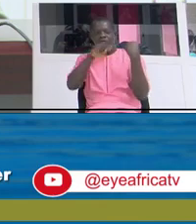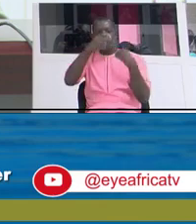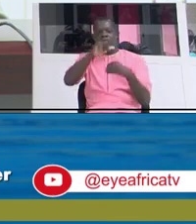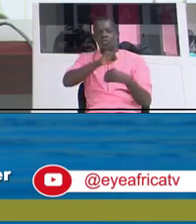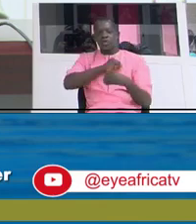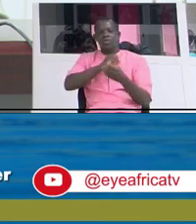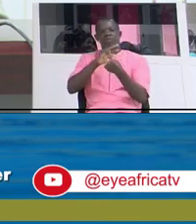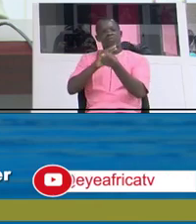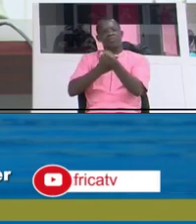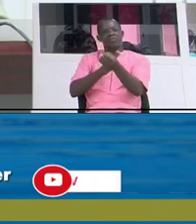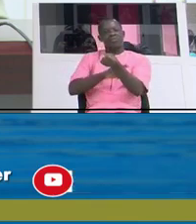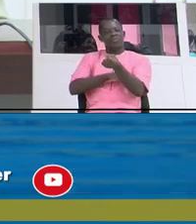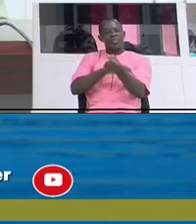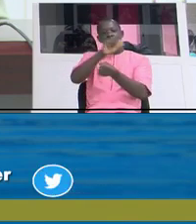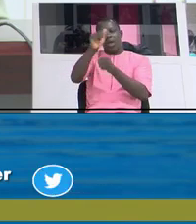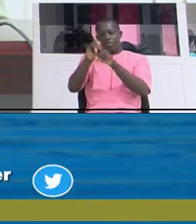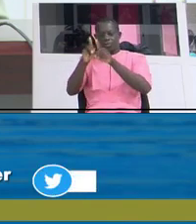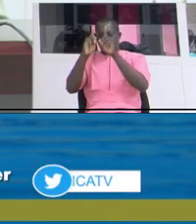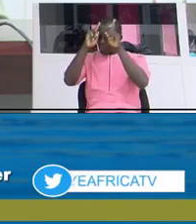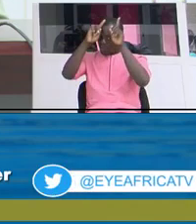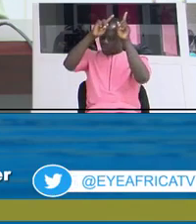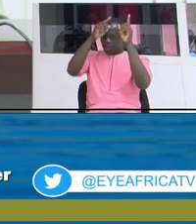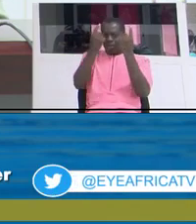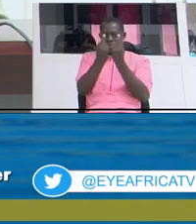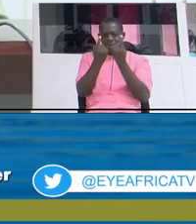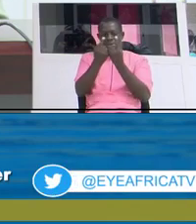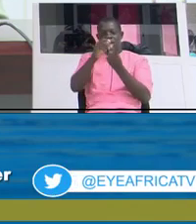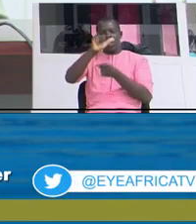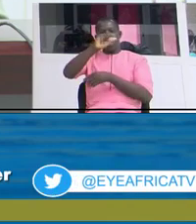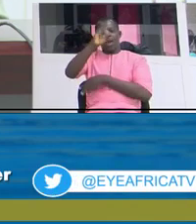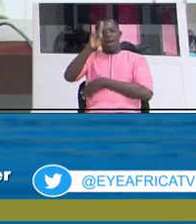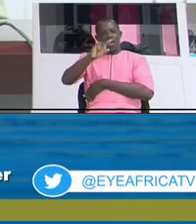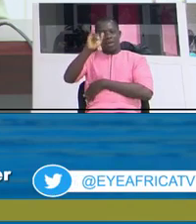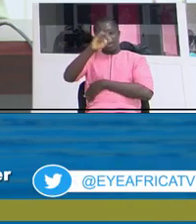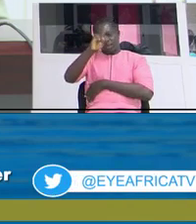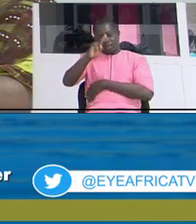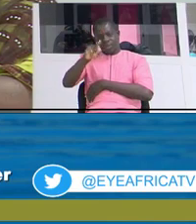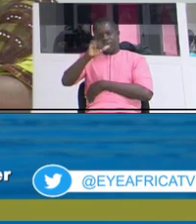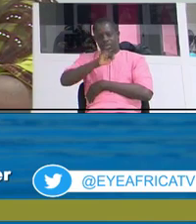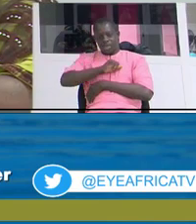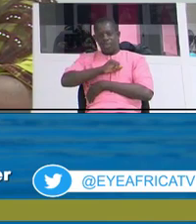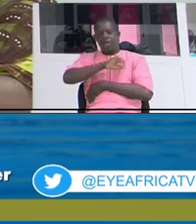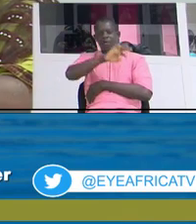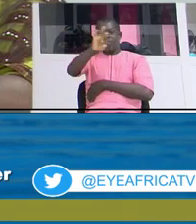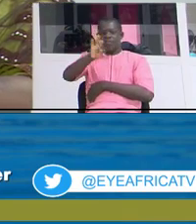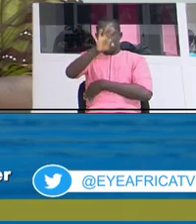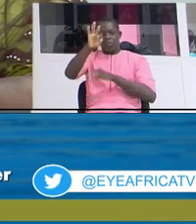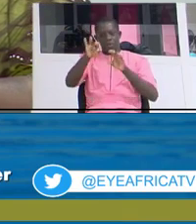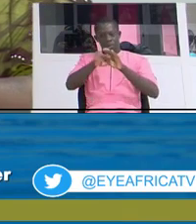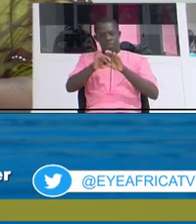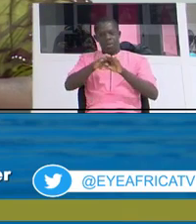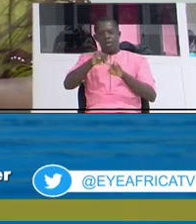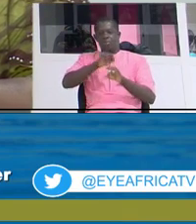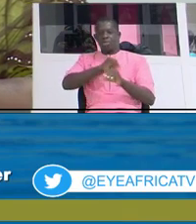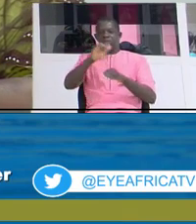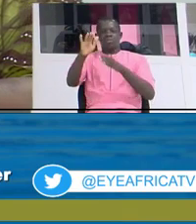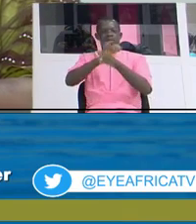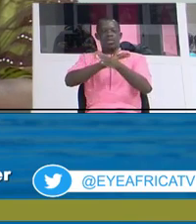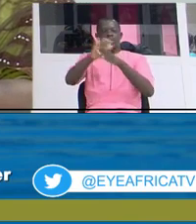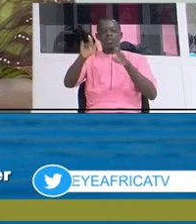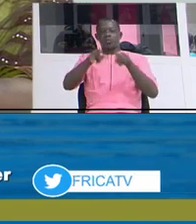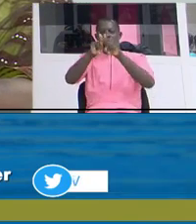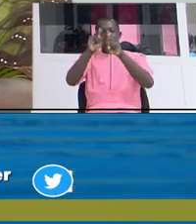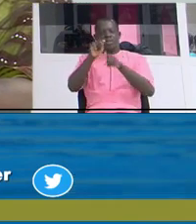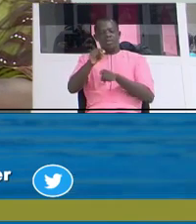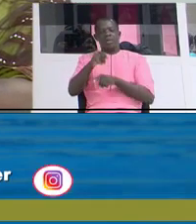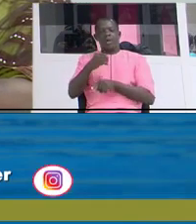sheep. Assis mu ibadi ngolezi. Assis is their relative. Te dun netema. I will not go between them. Kaya ite Gambia ding.